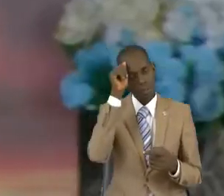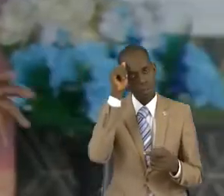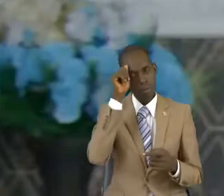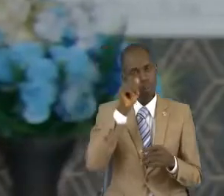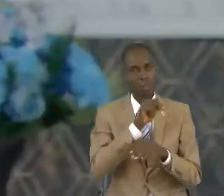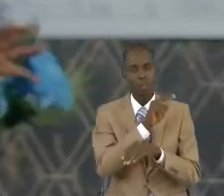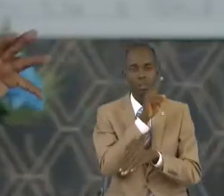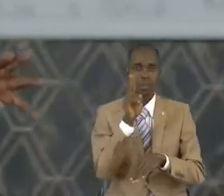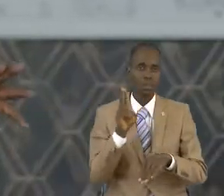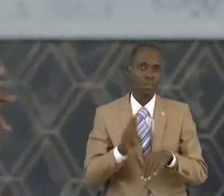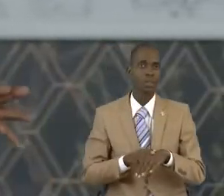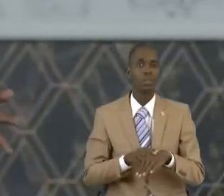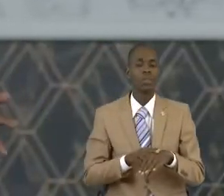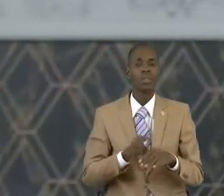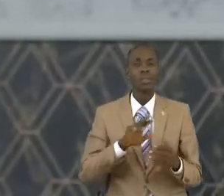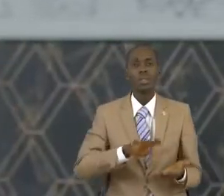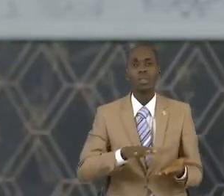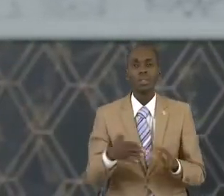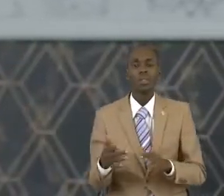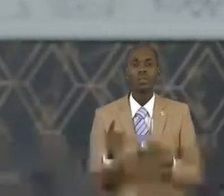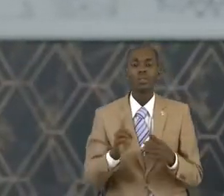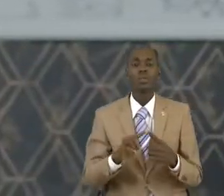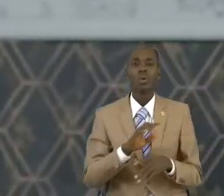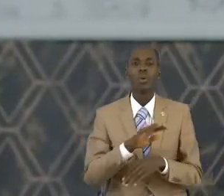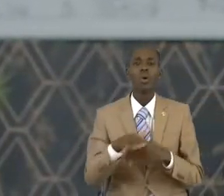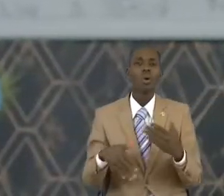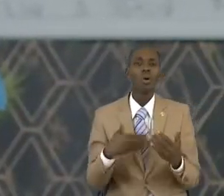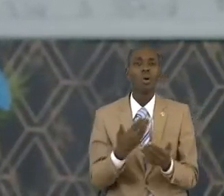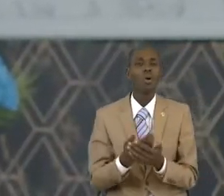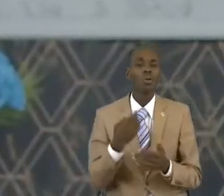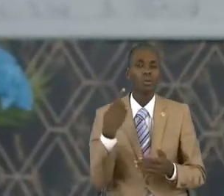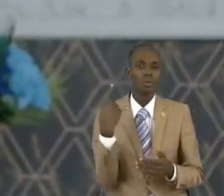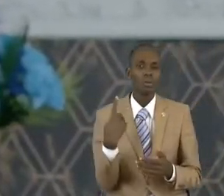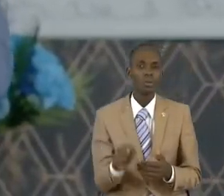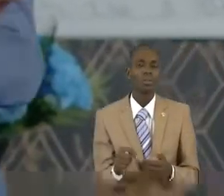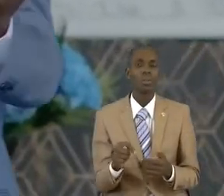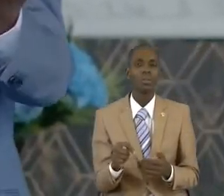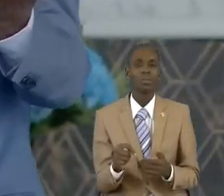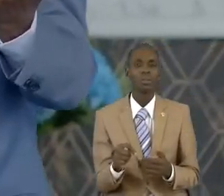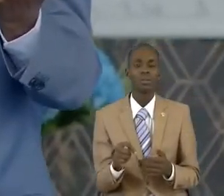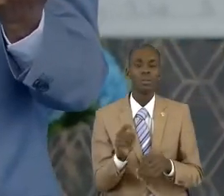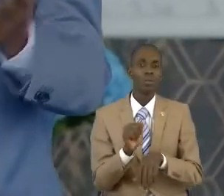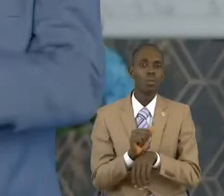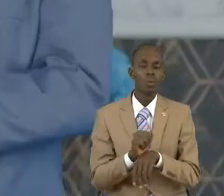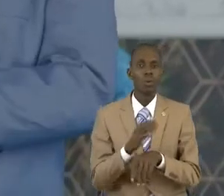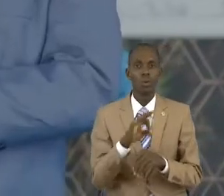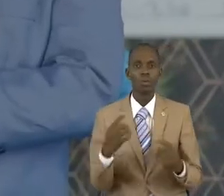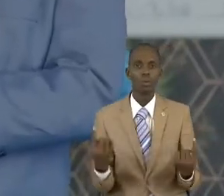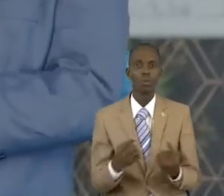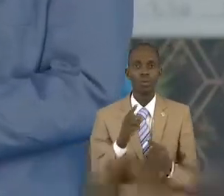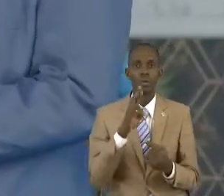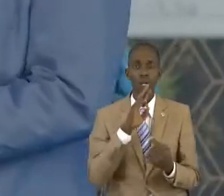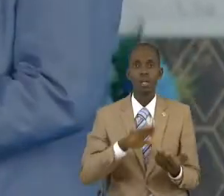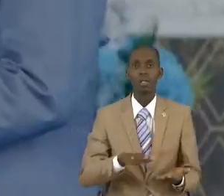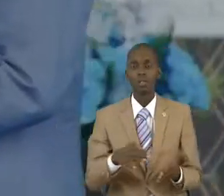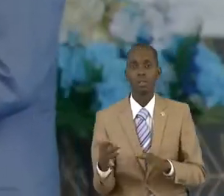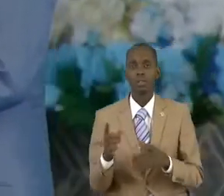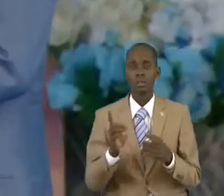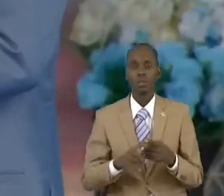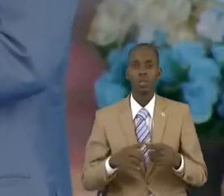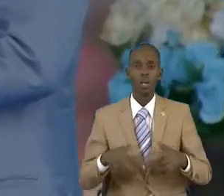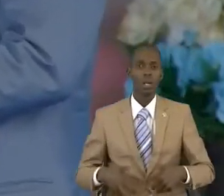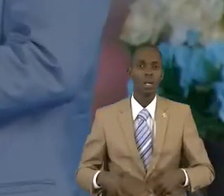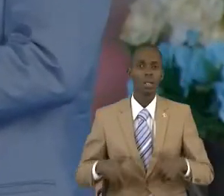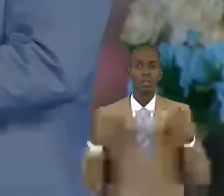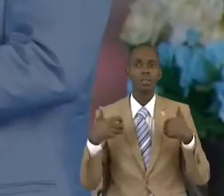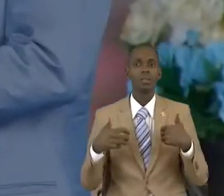Dead to all the manifestations of sin. You are dead to anger,